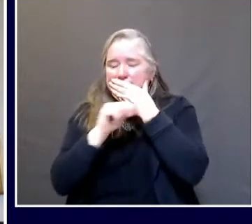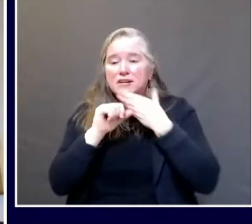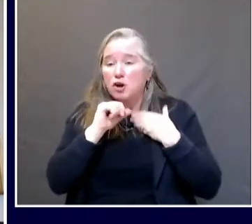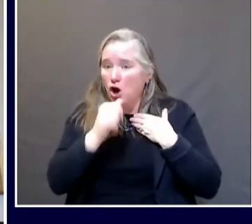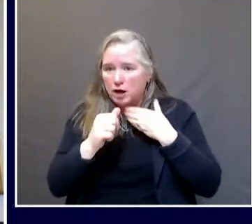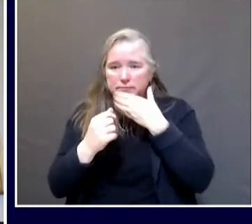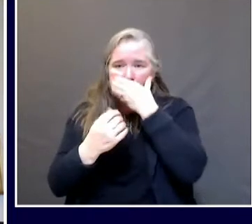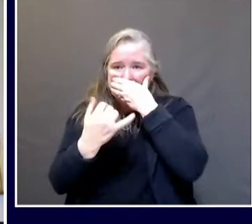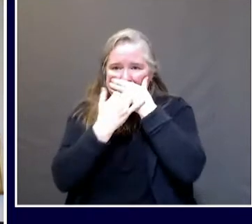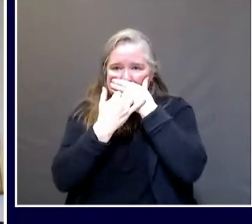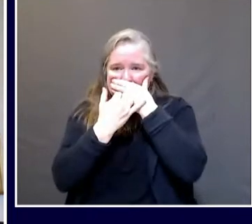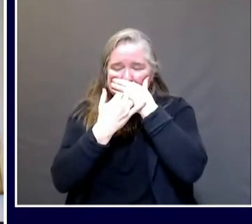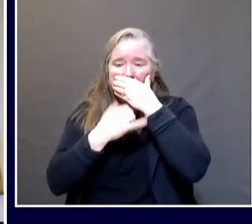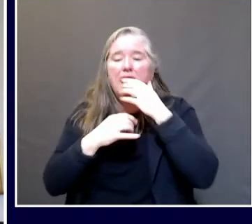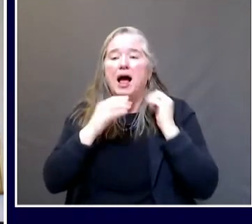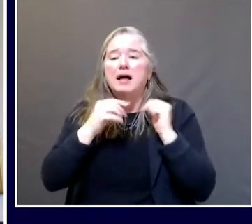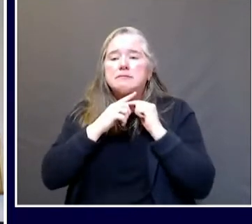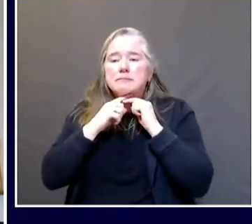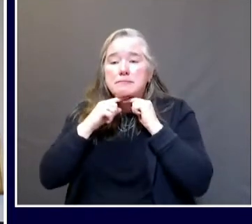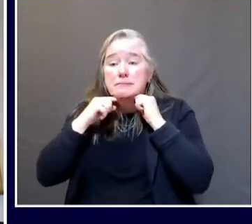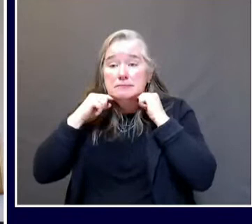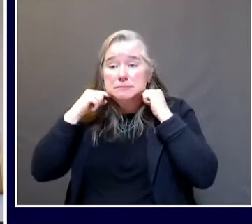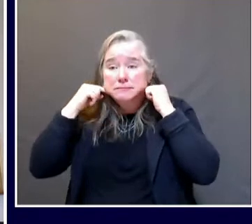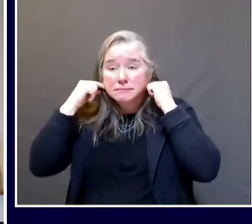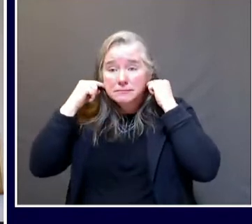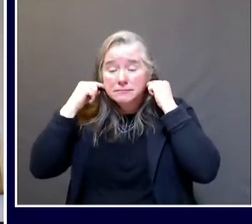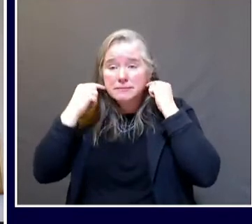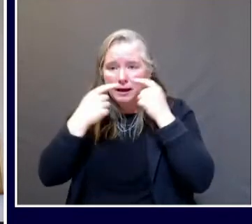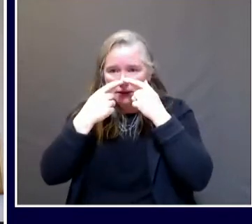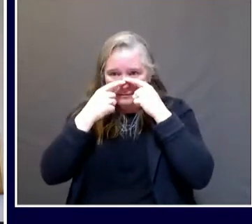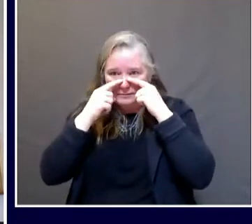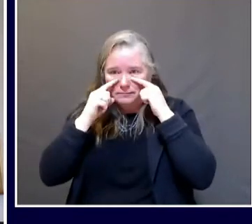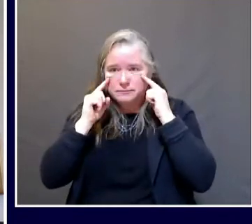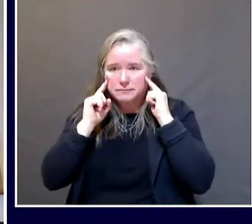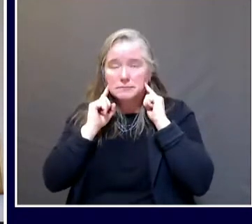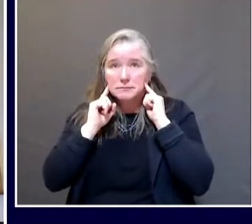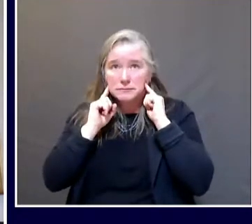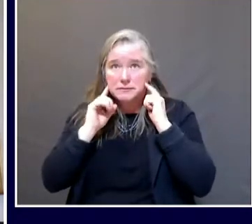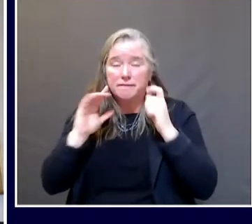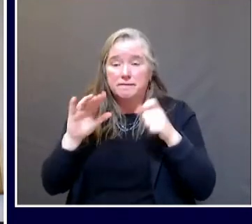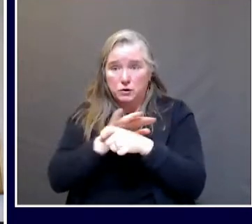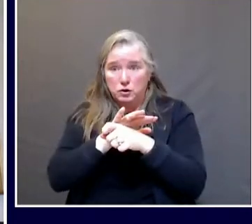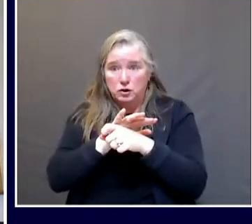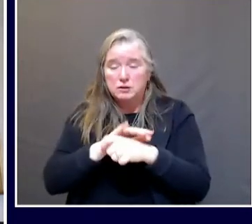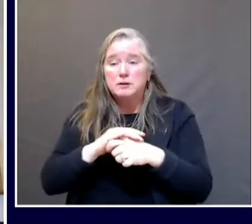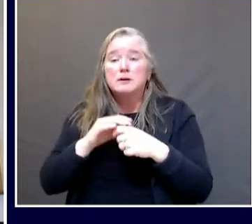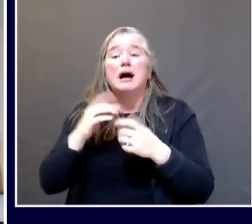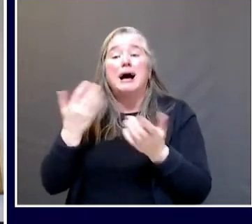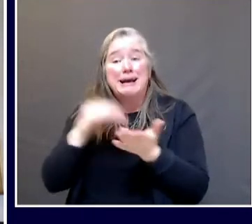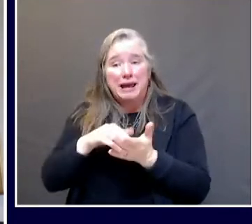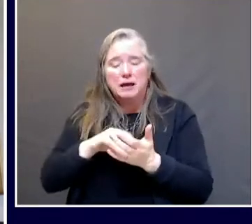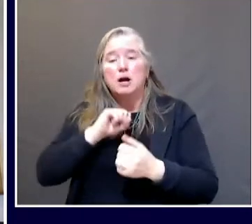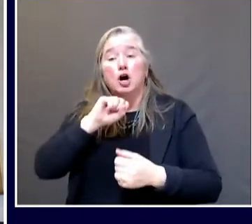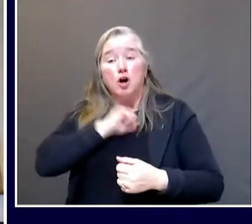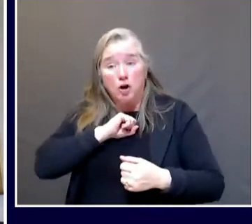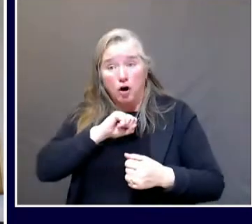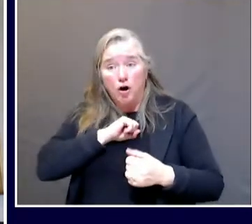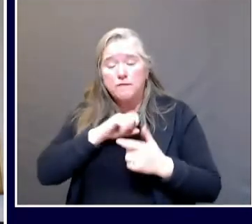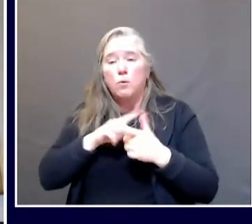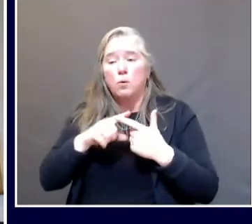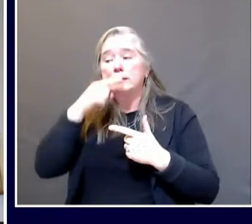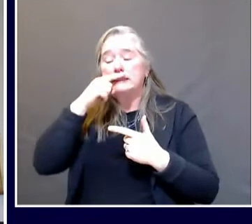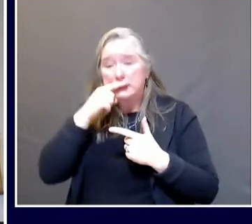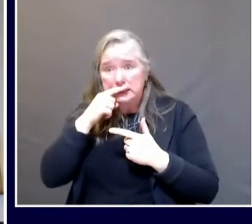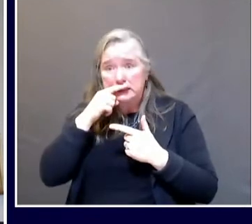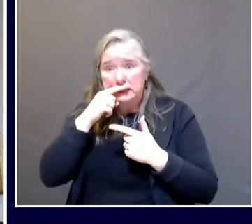below your chin and over your nose completely, such that if you're coughing or sneezing, the particles of virus that